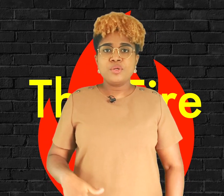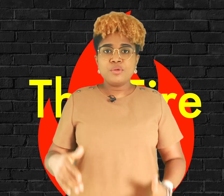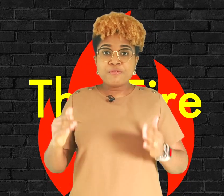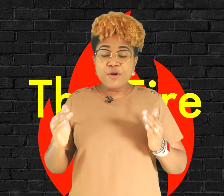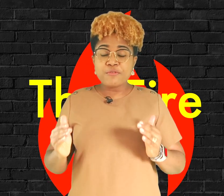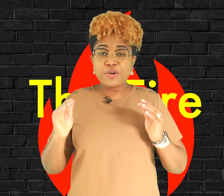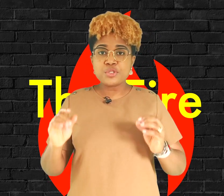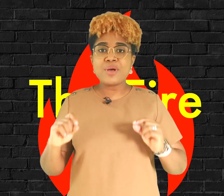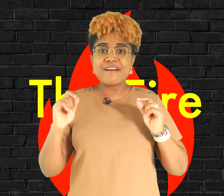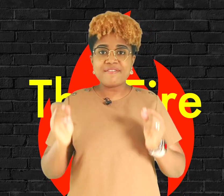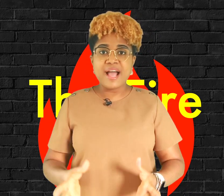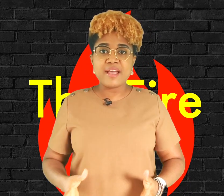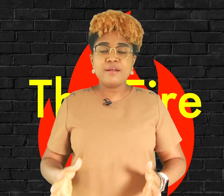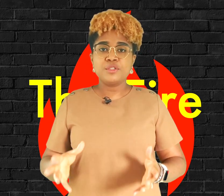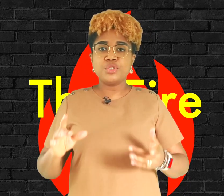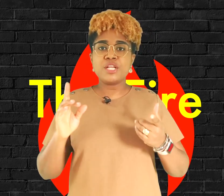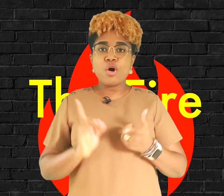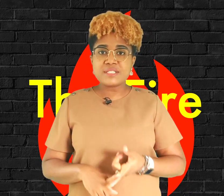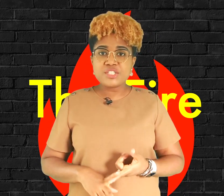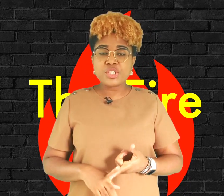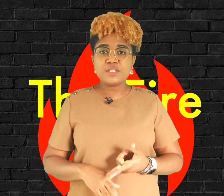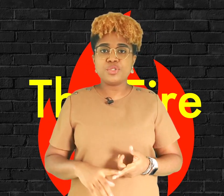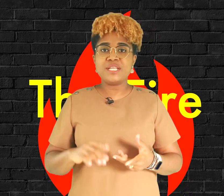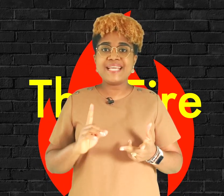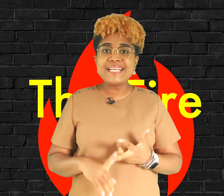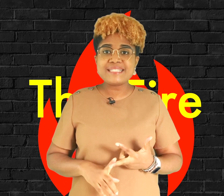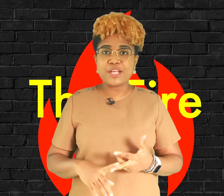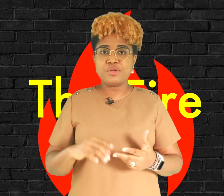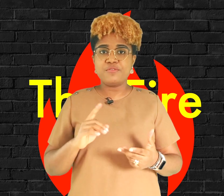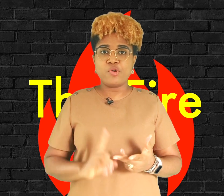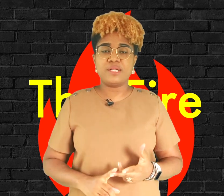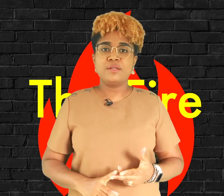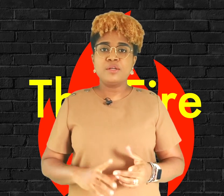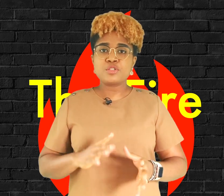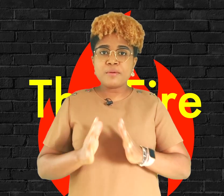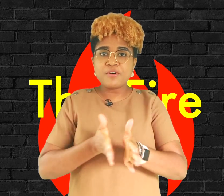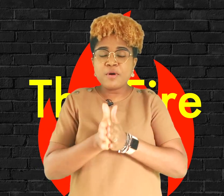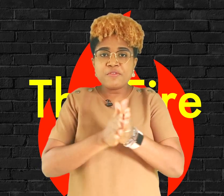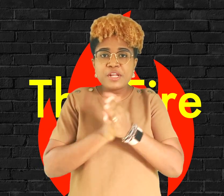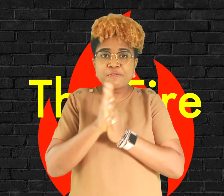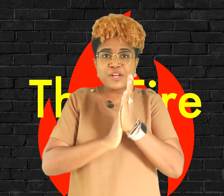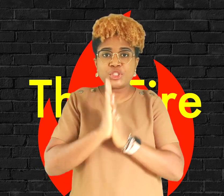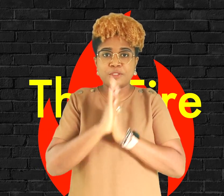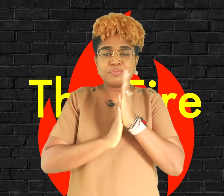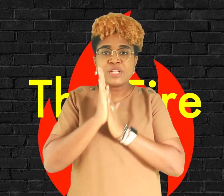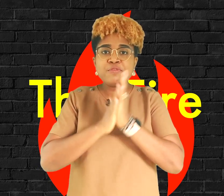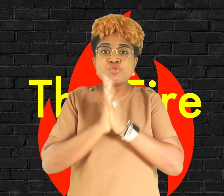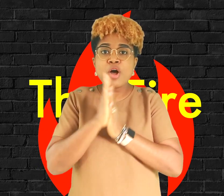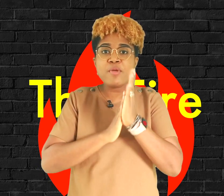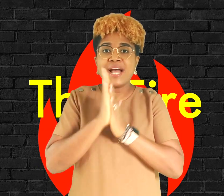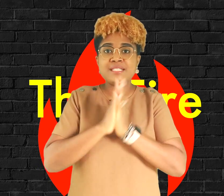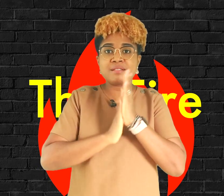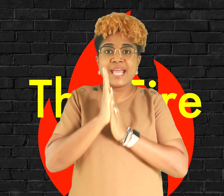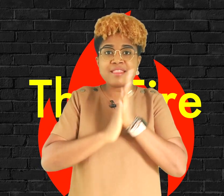know. For you to have fire, you need oxygen, you need heat, and you need fire. Some form of friction. If